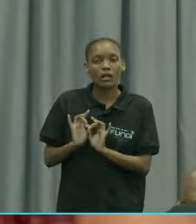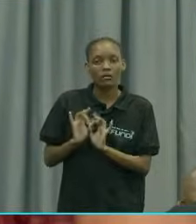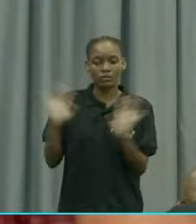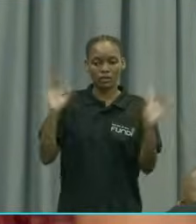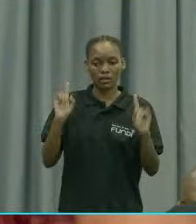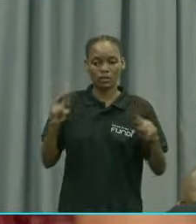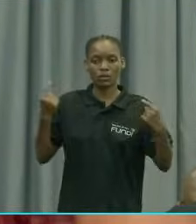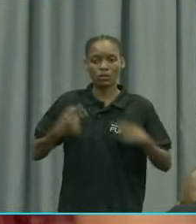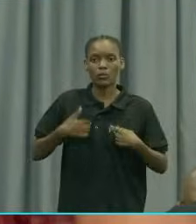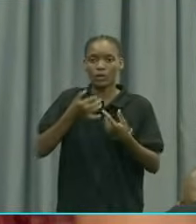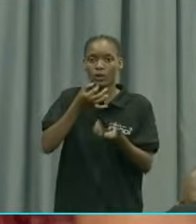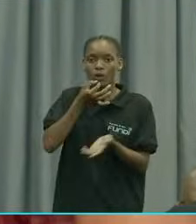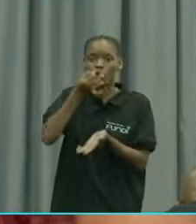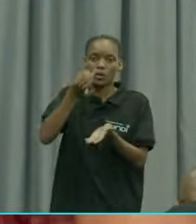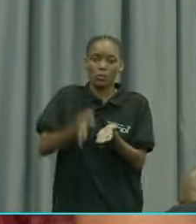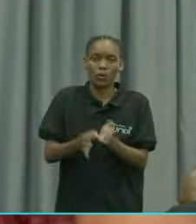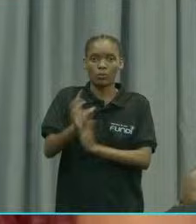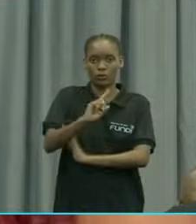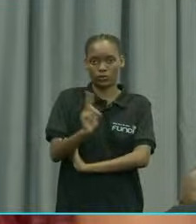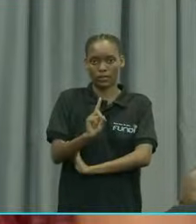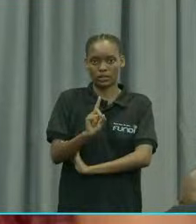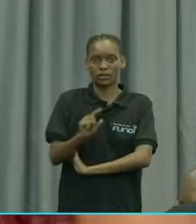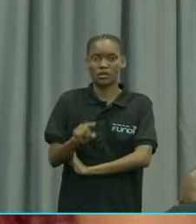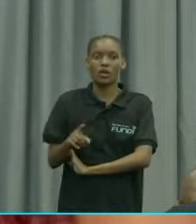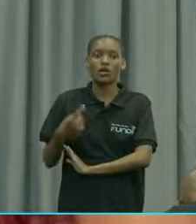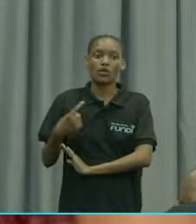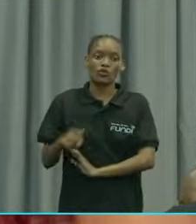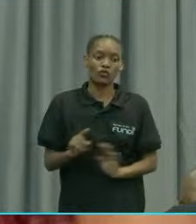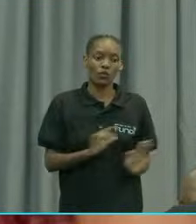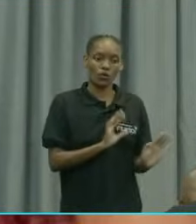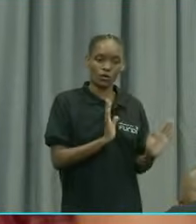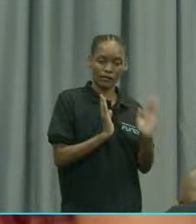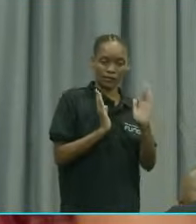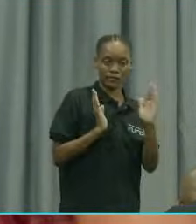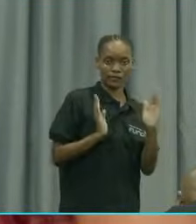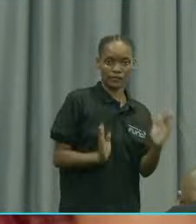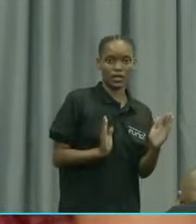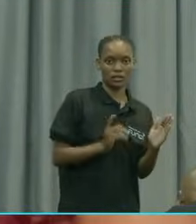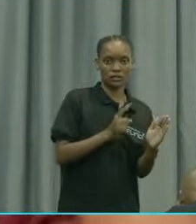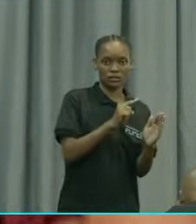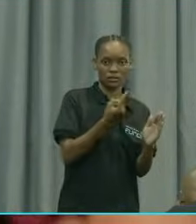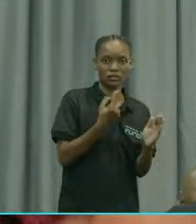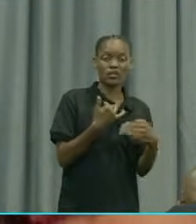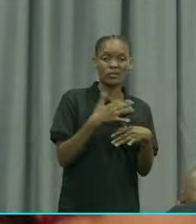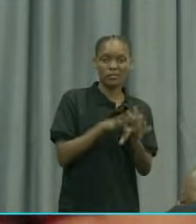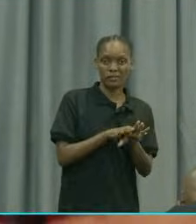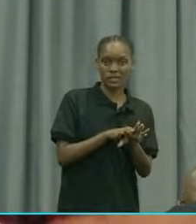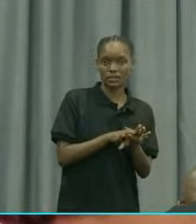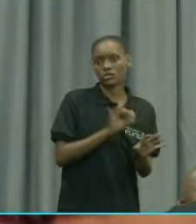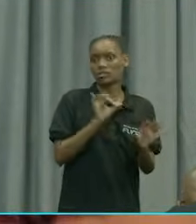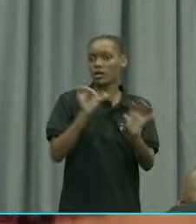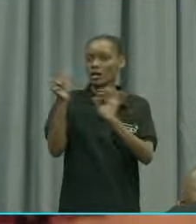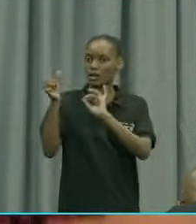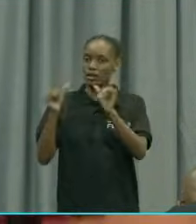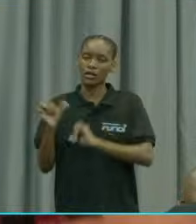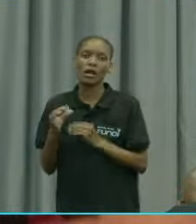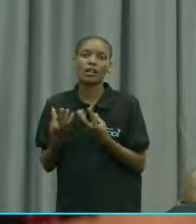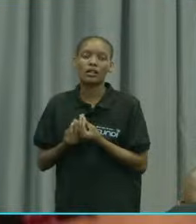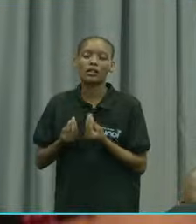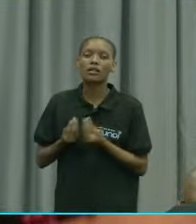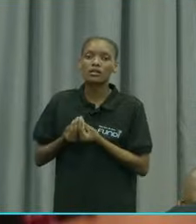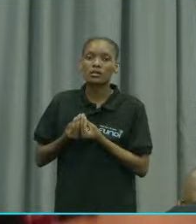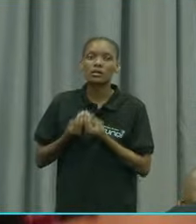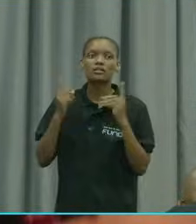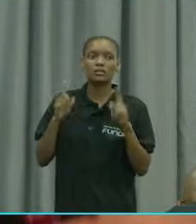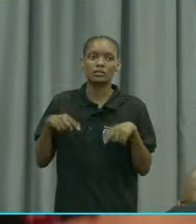for the initial phase of the implementation and other things, so that we are seen to